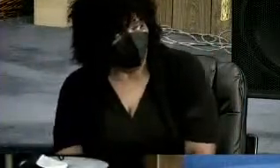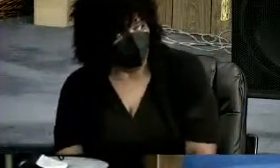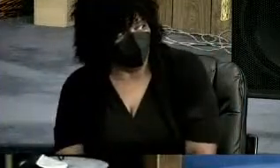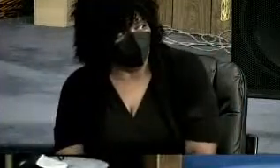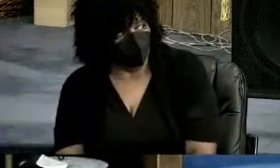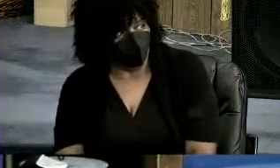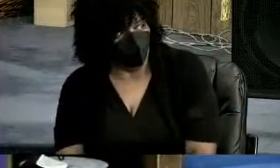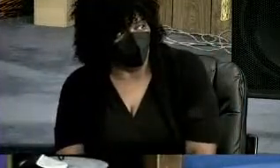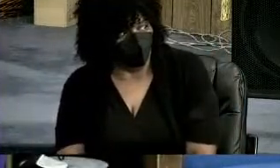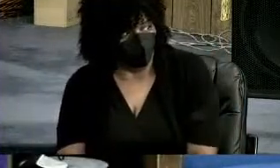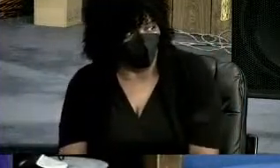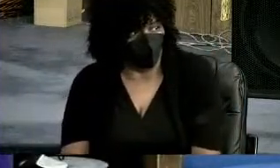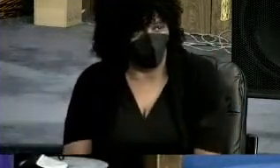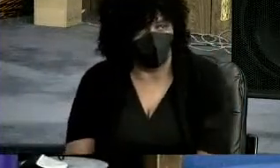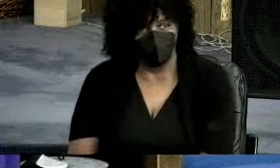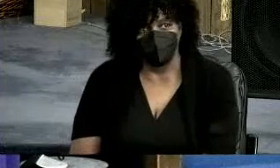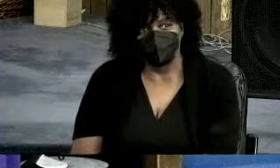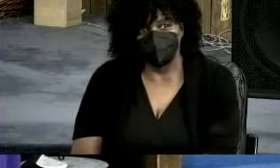All